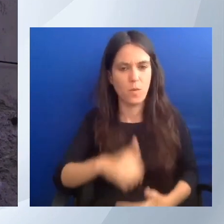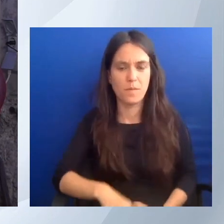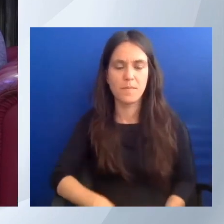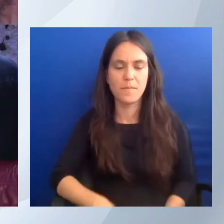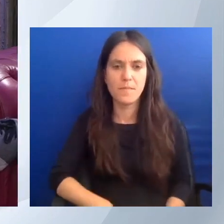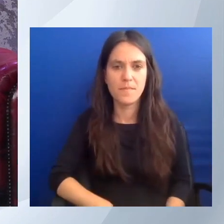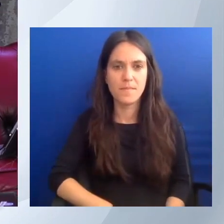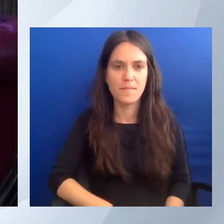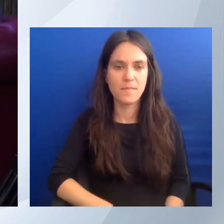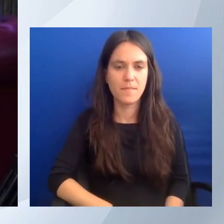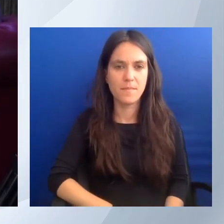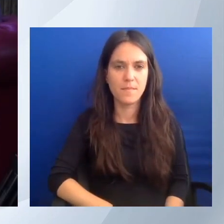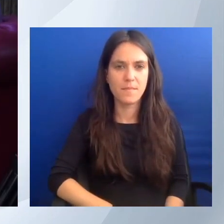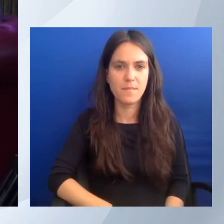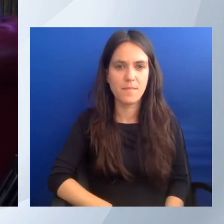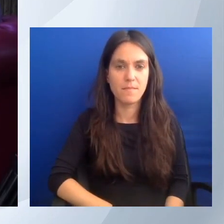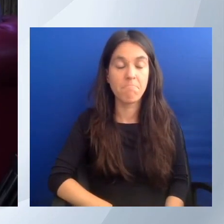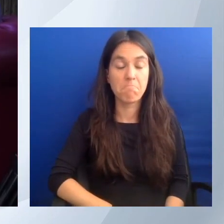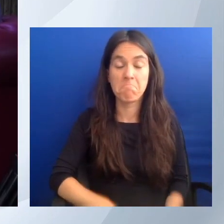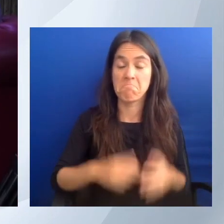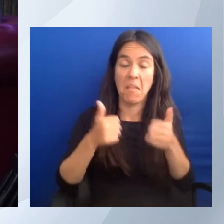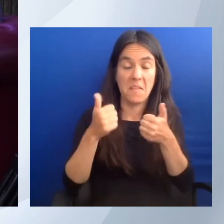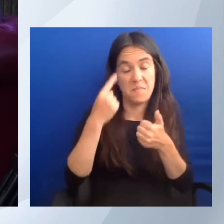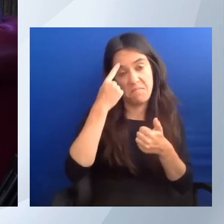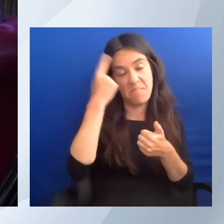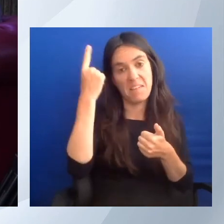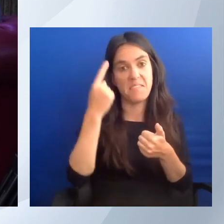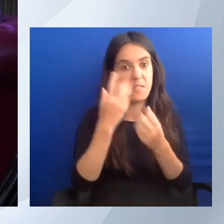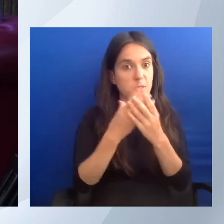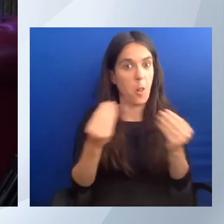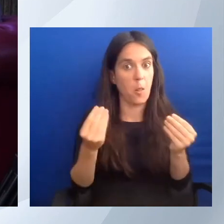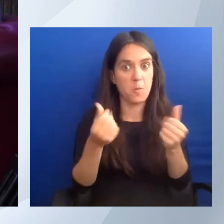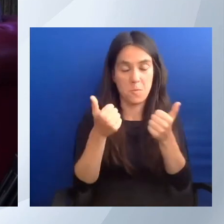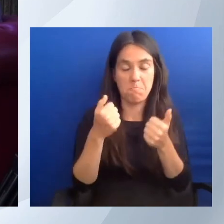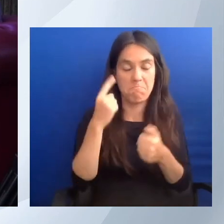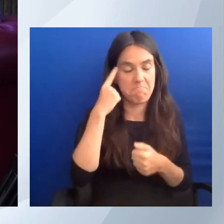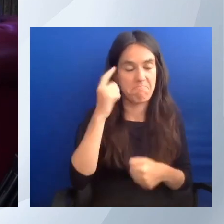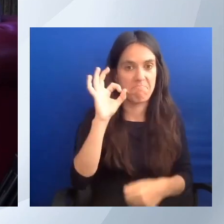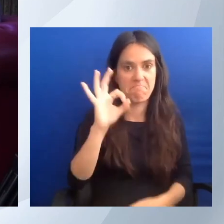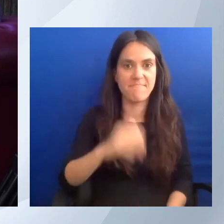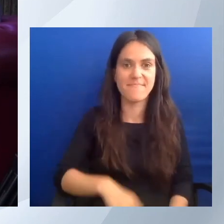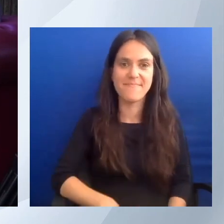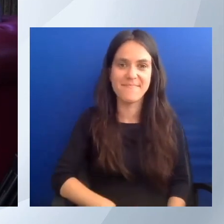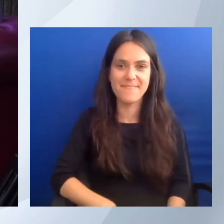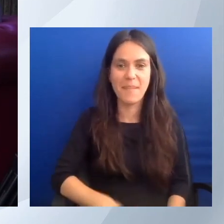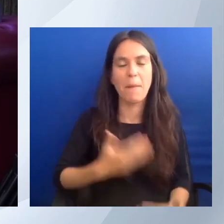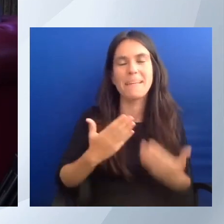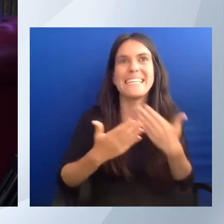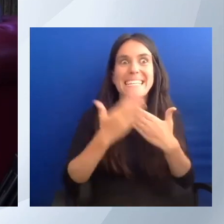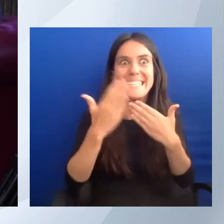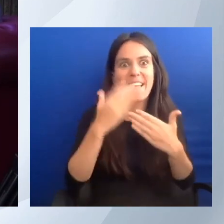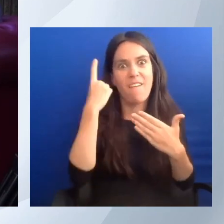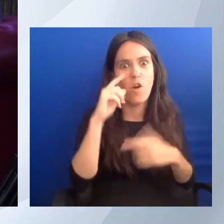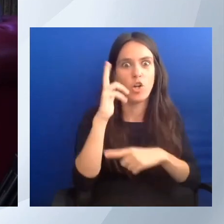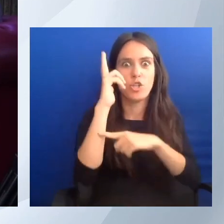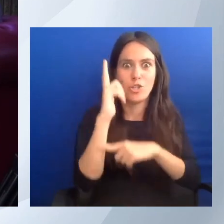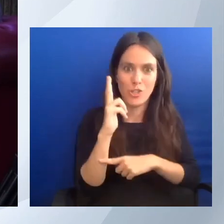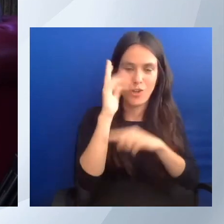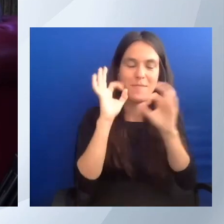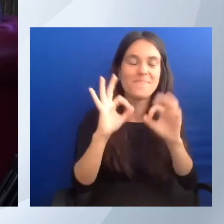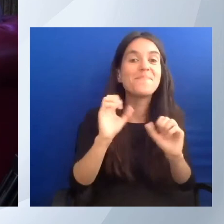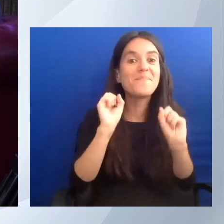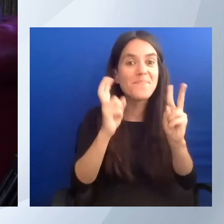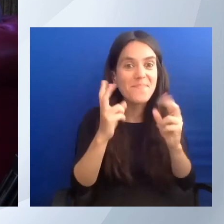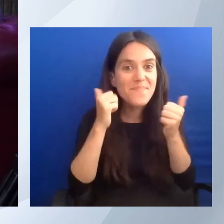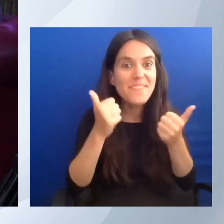Yeah, sounds like a good solution as well, and maybe a bit easier. A bit easier to start with. Yeah. Okay, cool. So